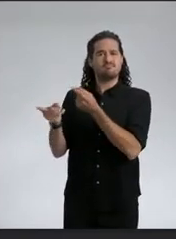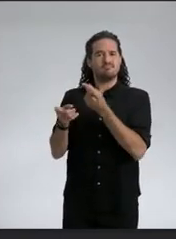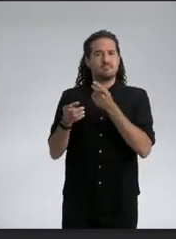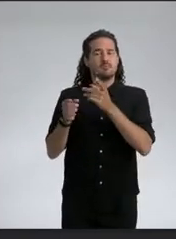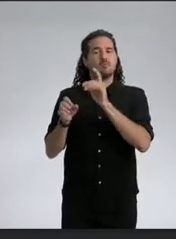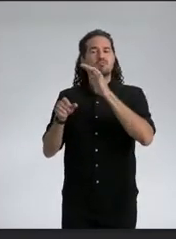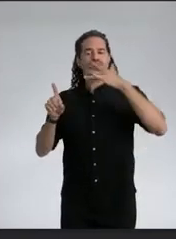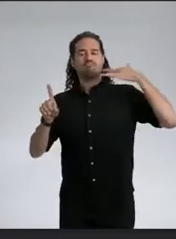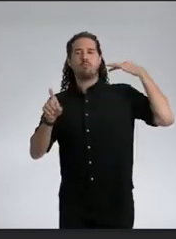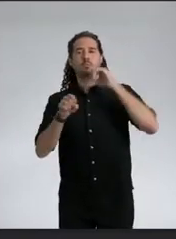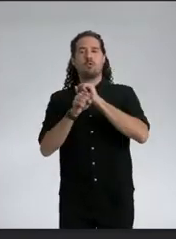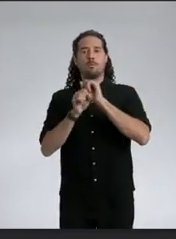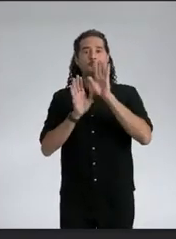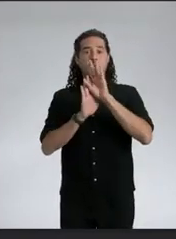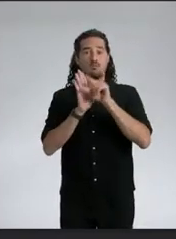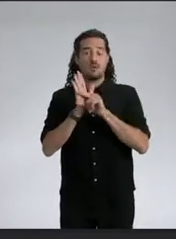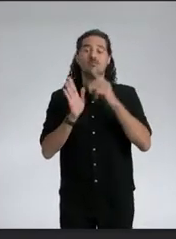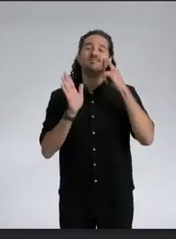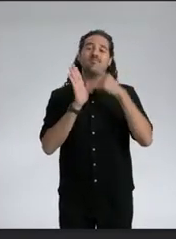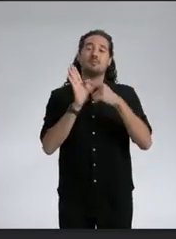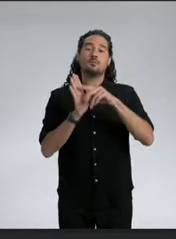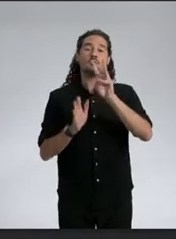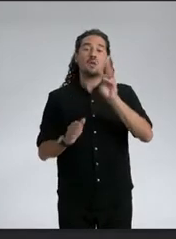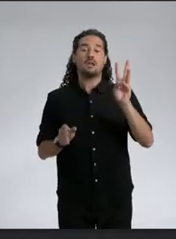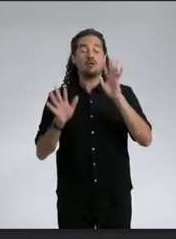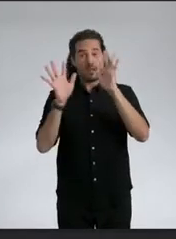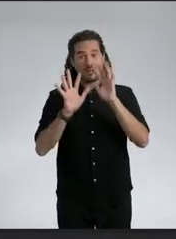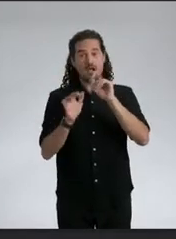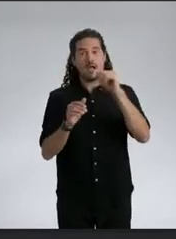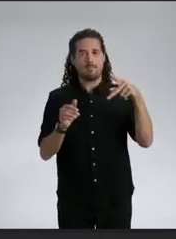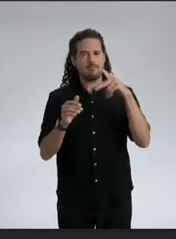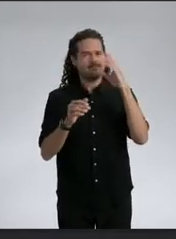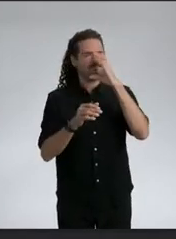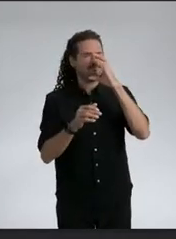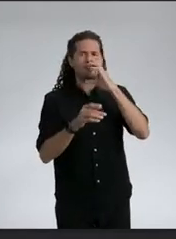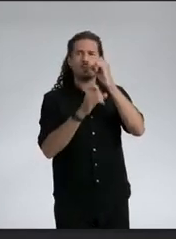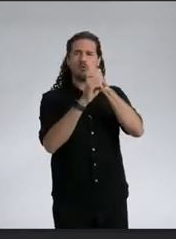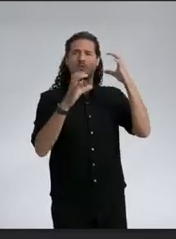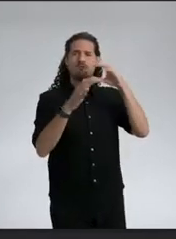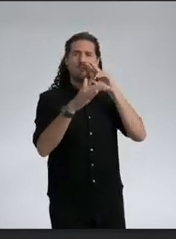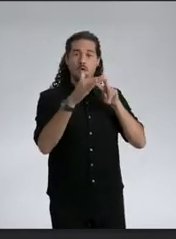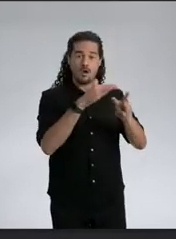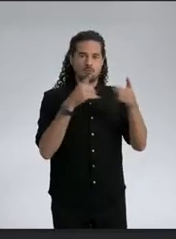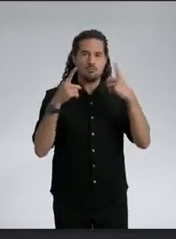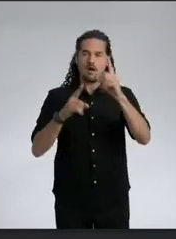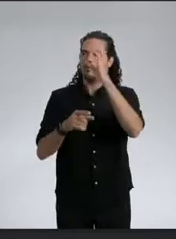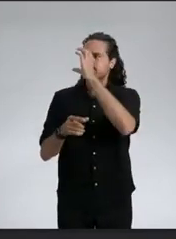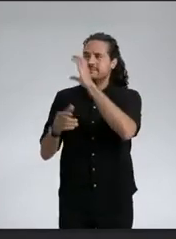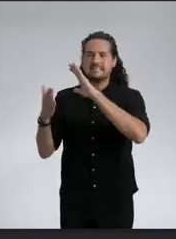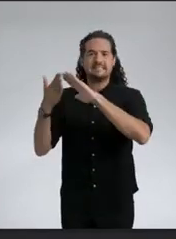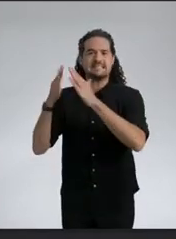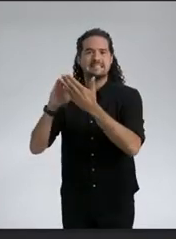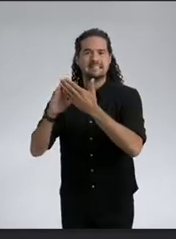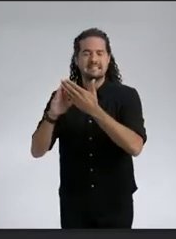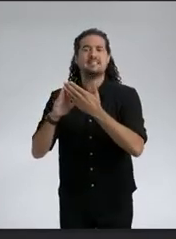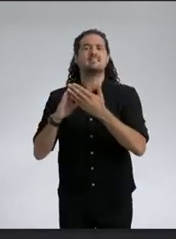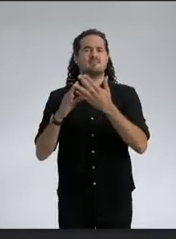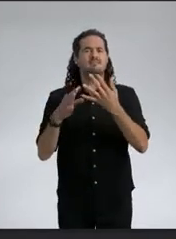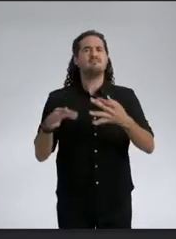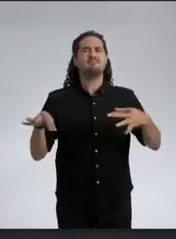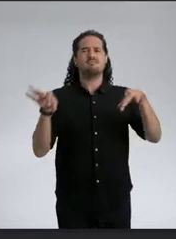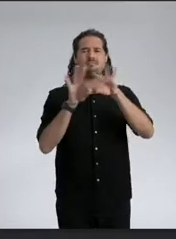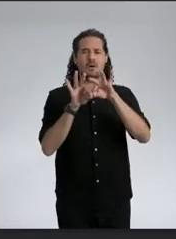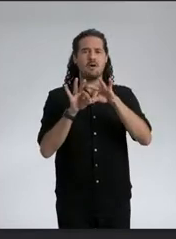app fetching forecast data while the user selects a city. And it's essential to taking advantage of